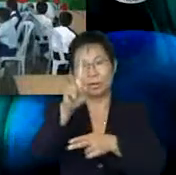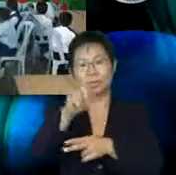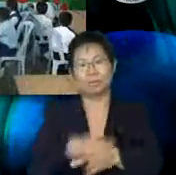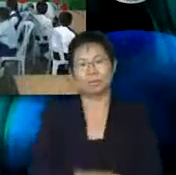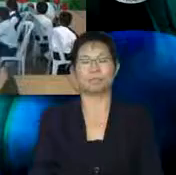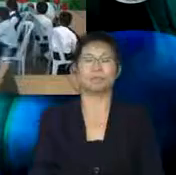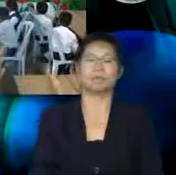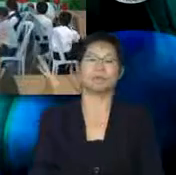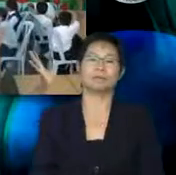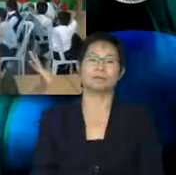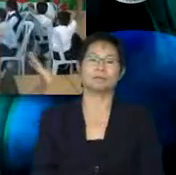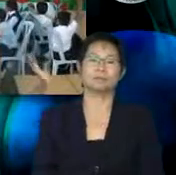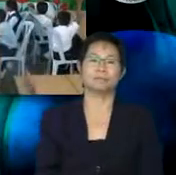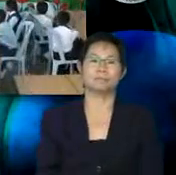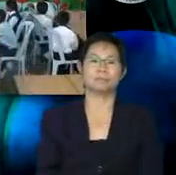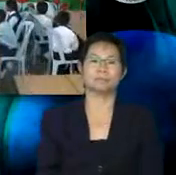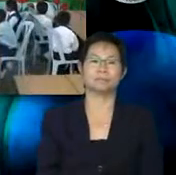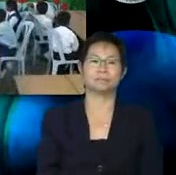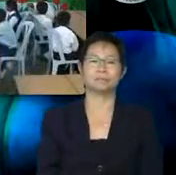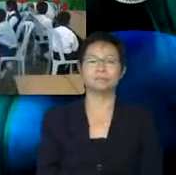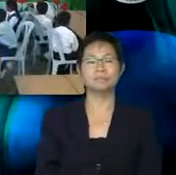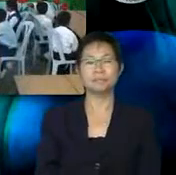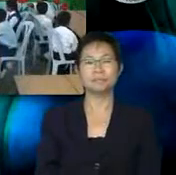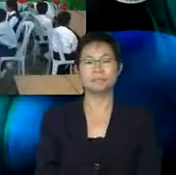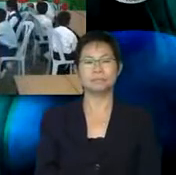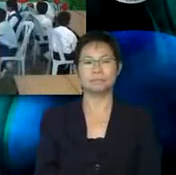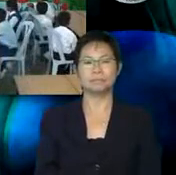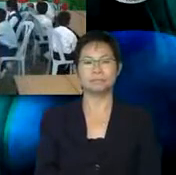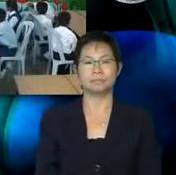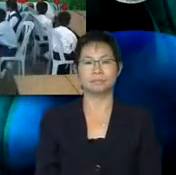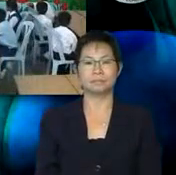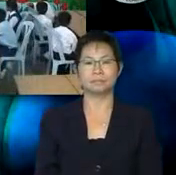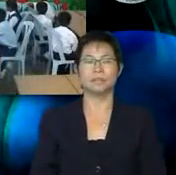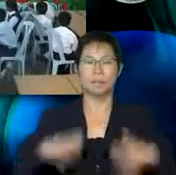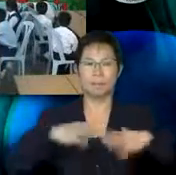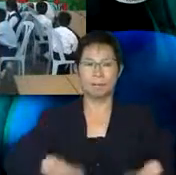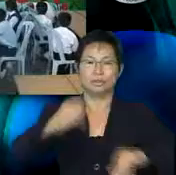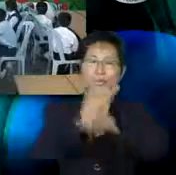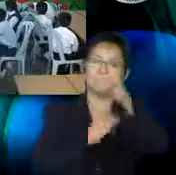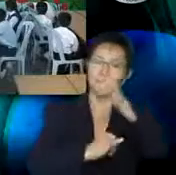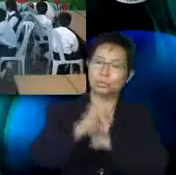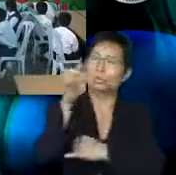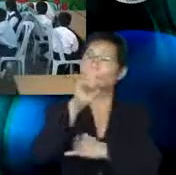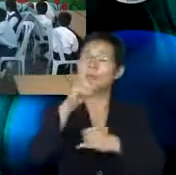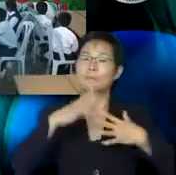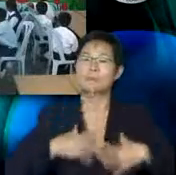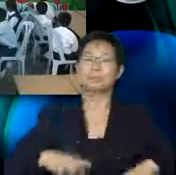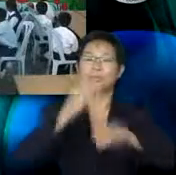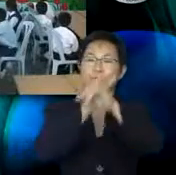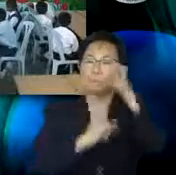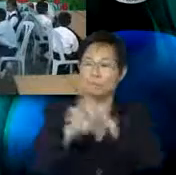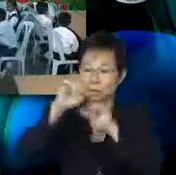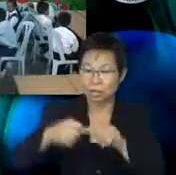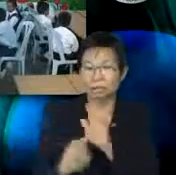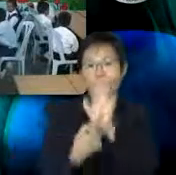Yes. Okay, Michael Rao. Okay, where is it? Bajipuram, can you show